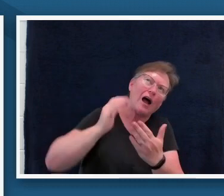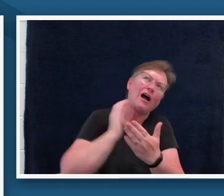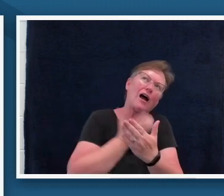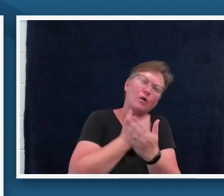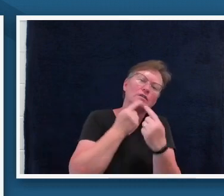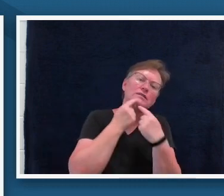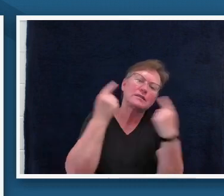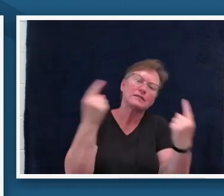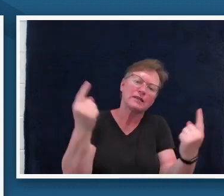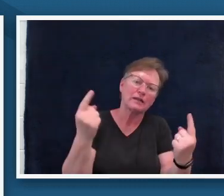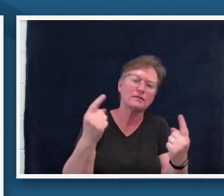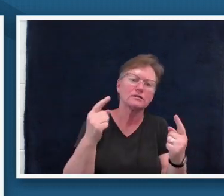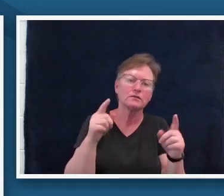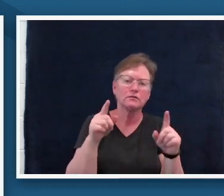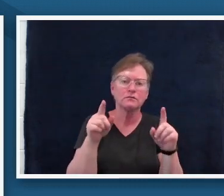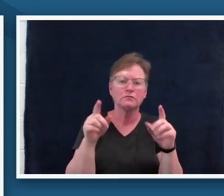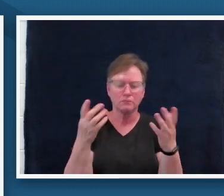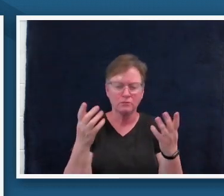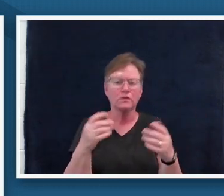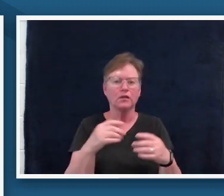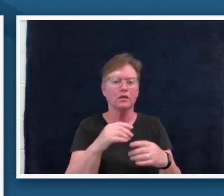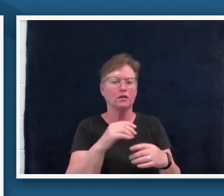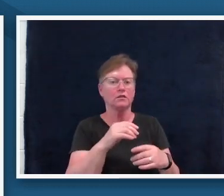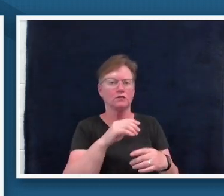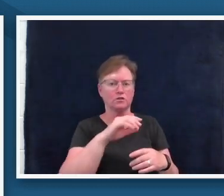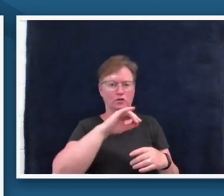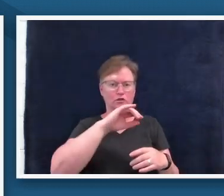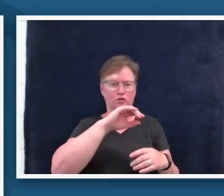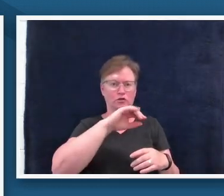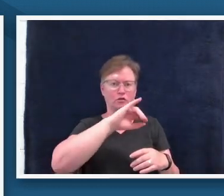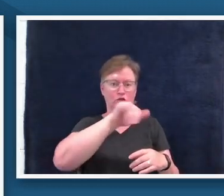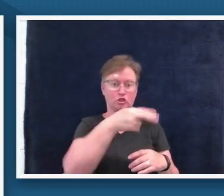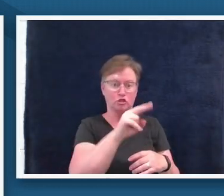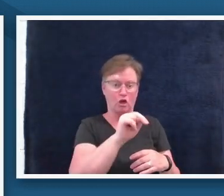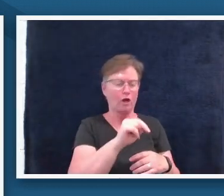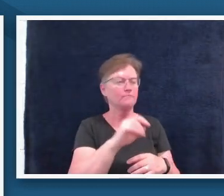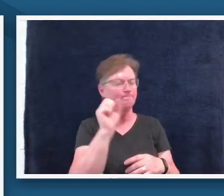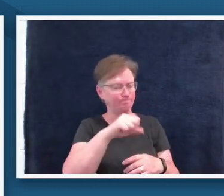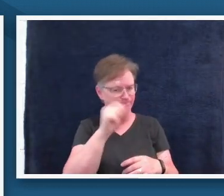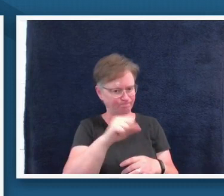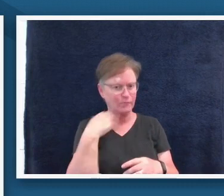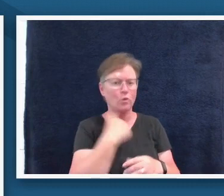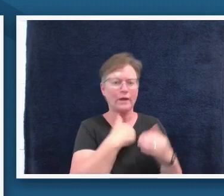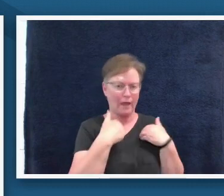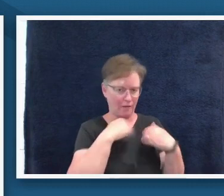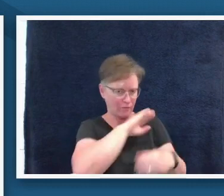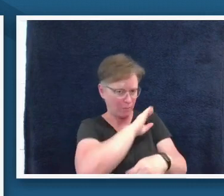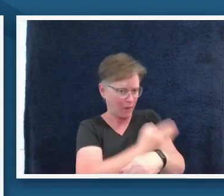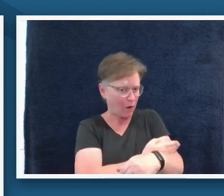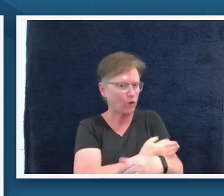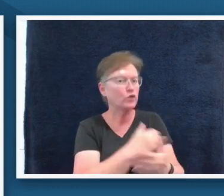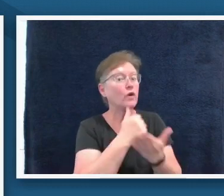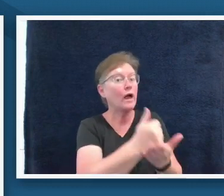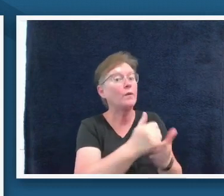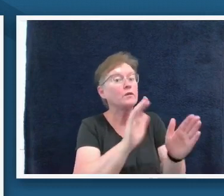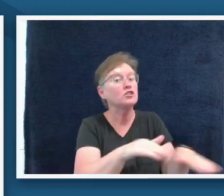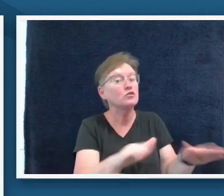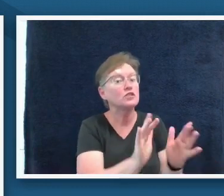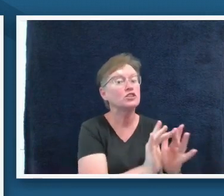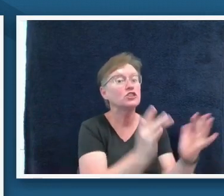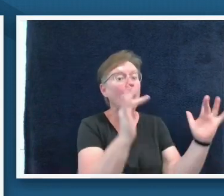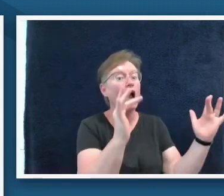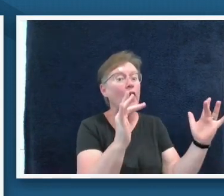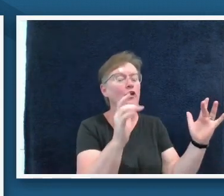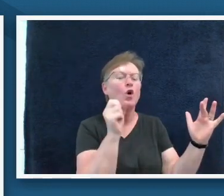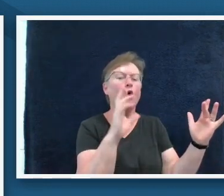Yeah, it's always a good reminder that we as teachers have the power to either help a kid shine brighter or we could dim their light.